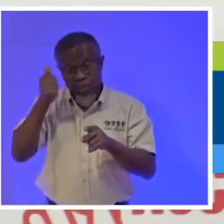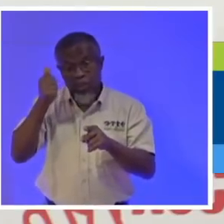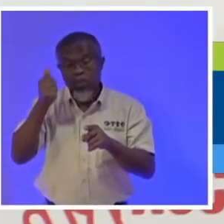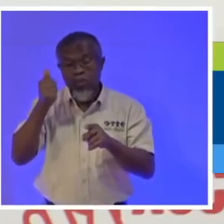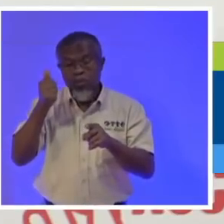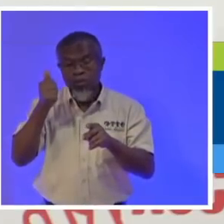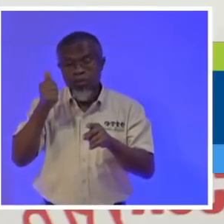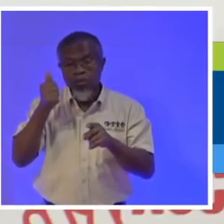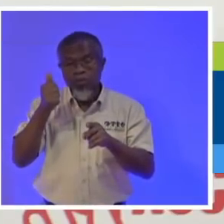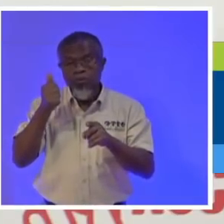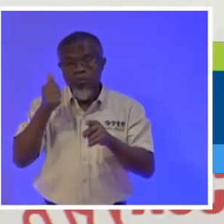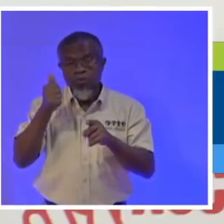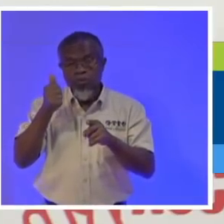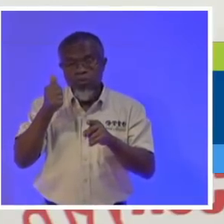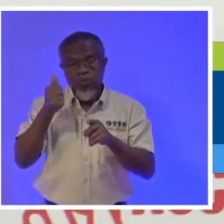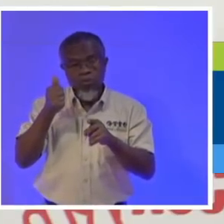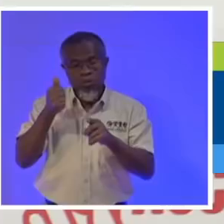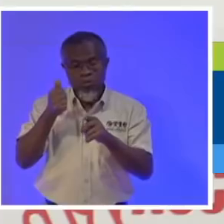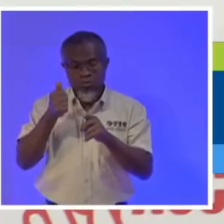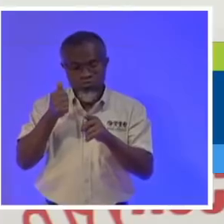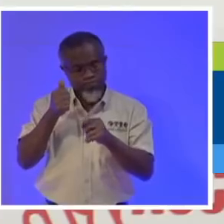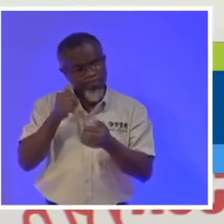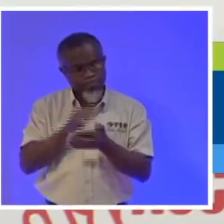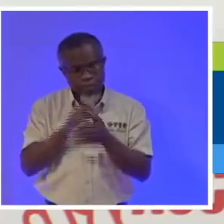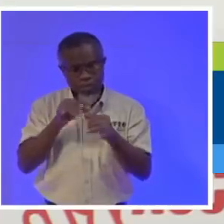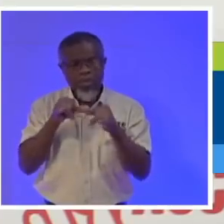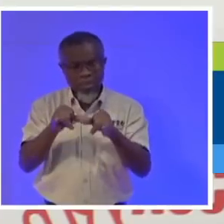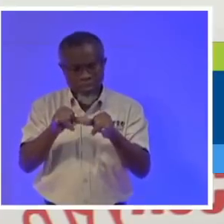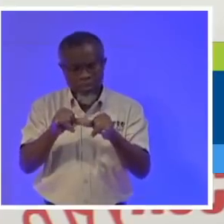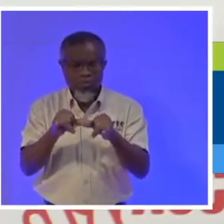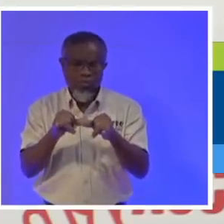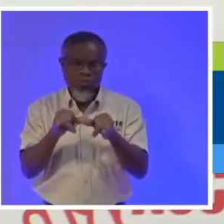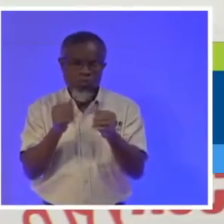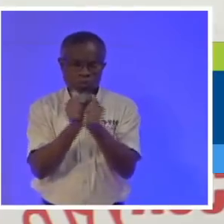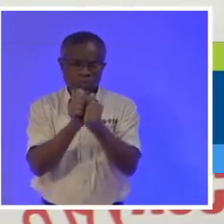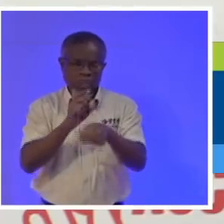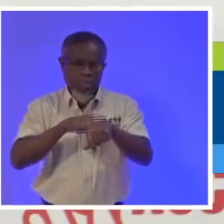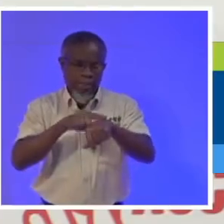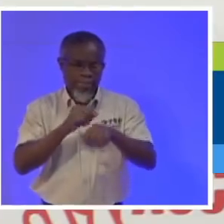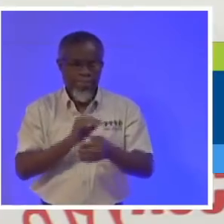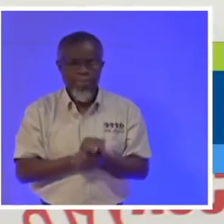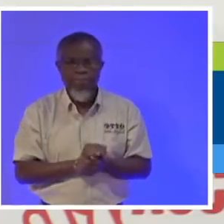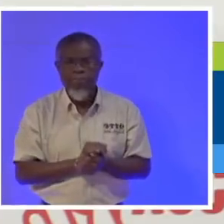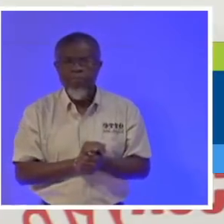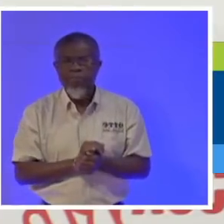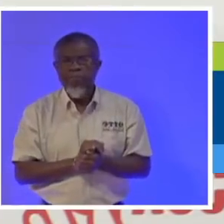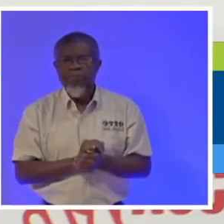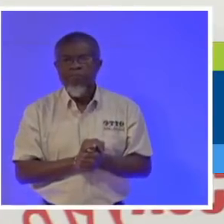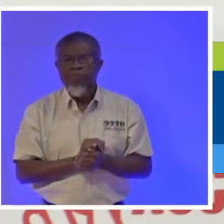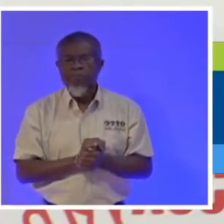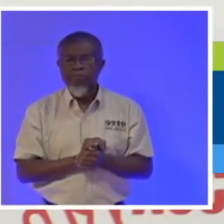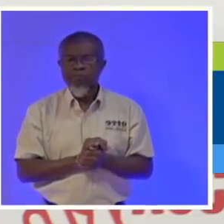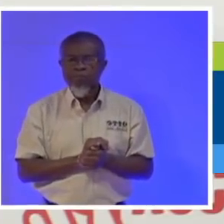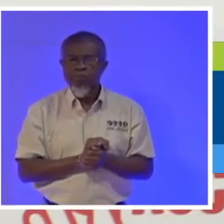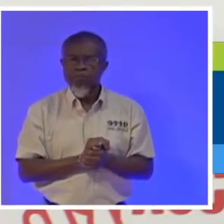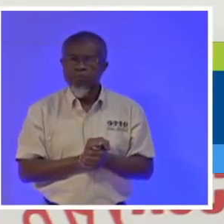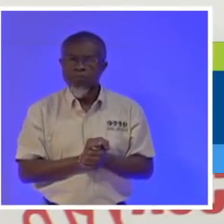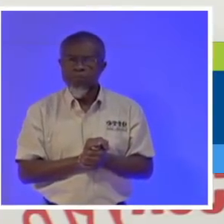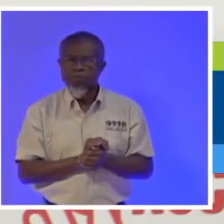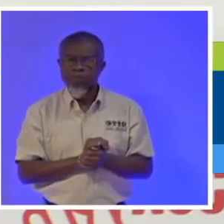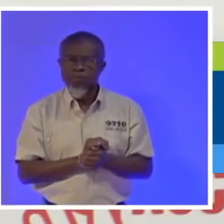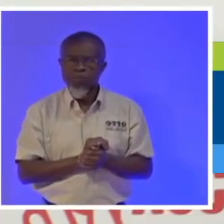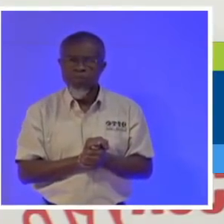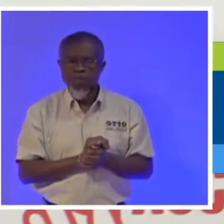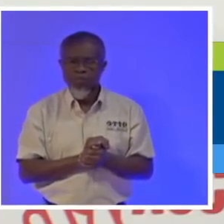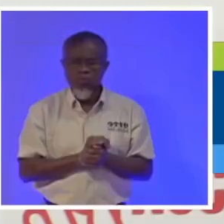suddenly not valid. Now, the second question, with respect to the mRNA versus other vaccines, I think the best answer to